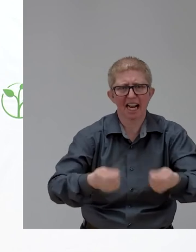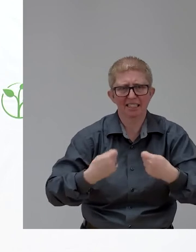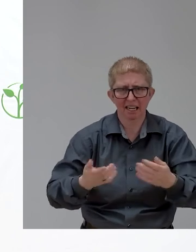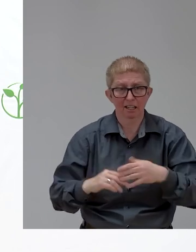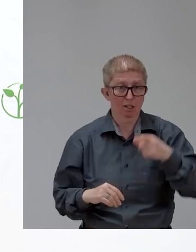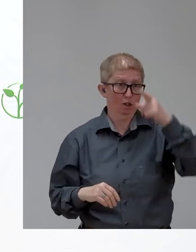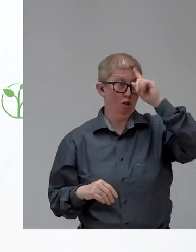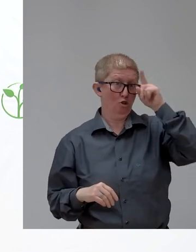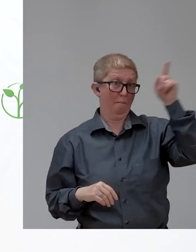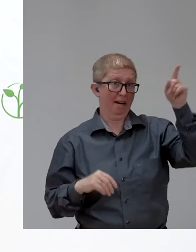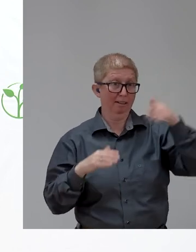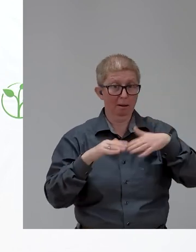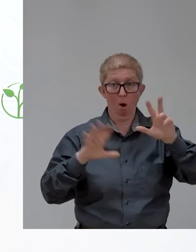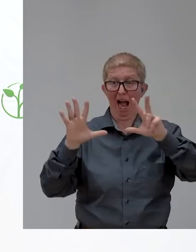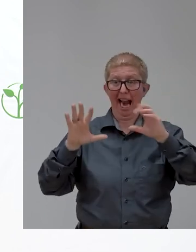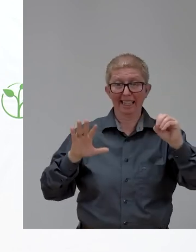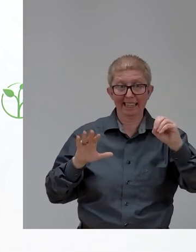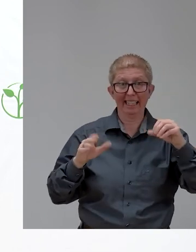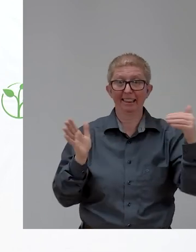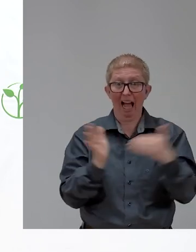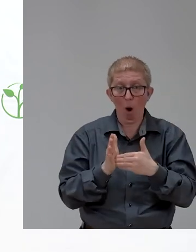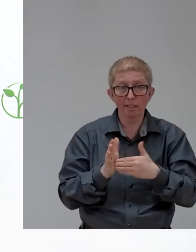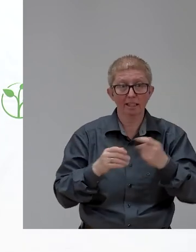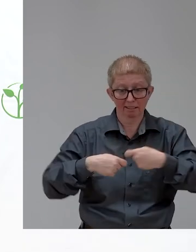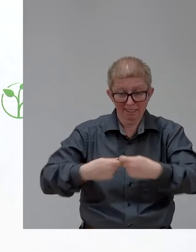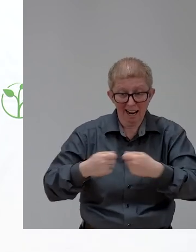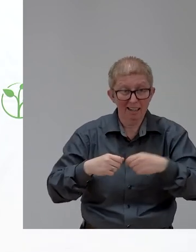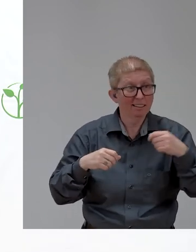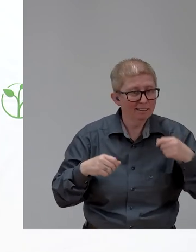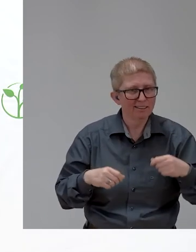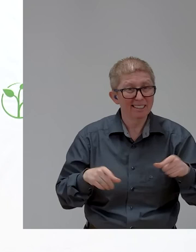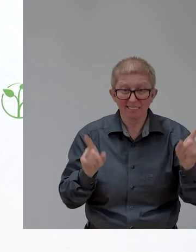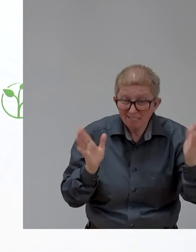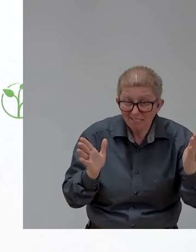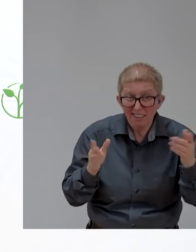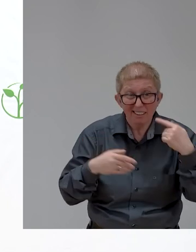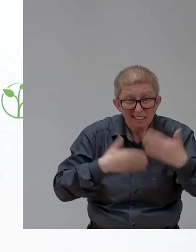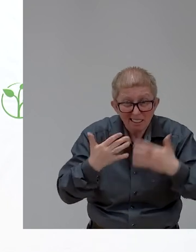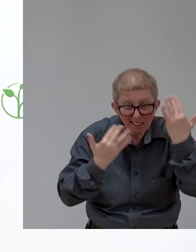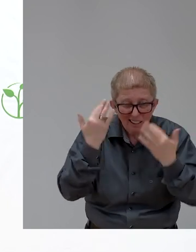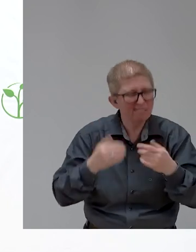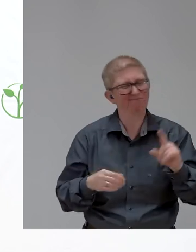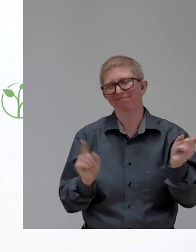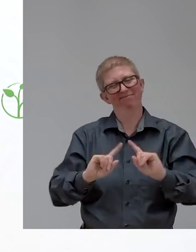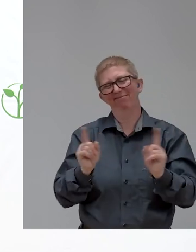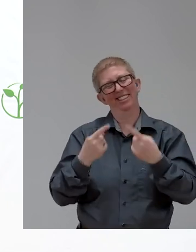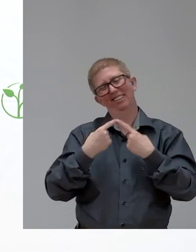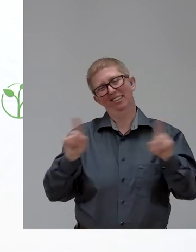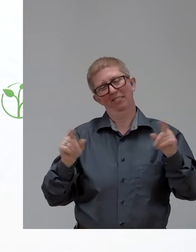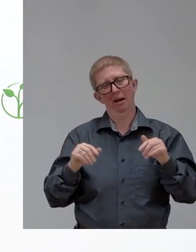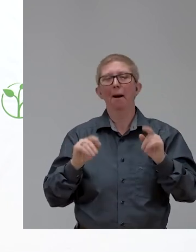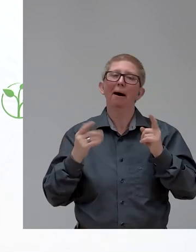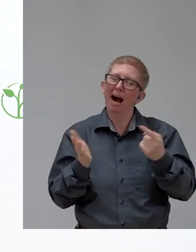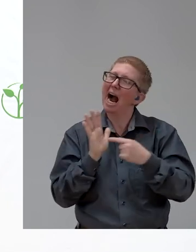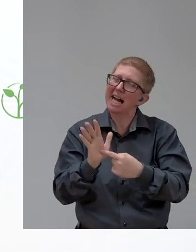So that's even within a small country like Austria, very, very different. So please make sure when you scale,